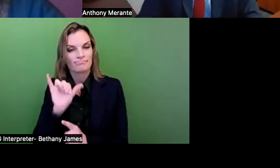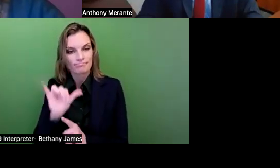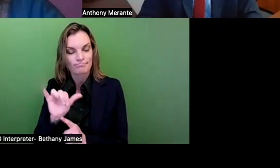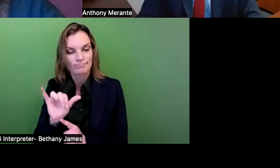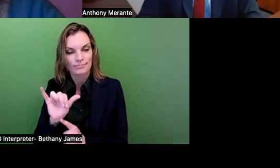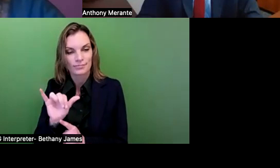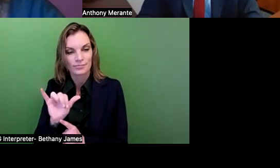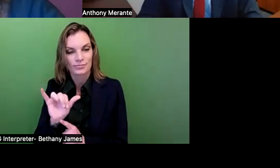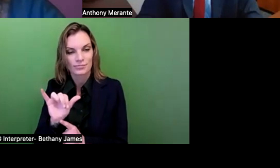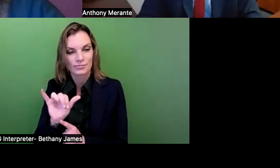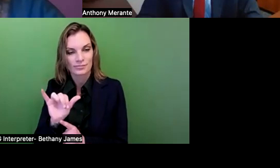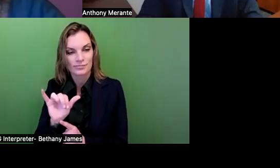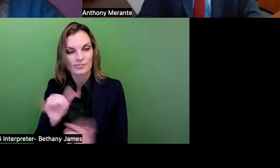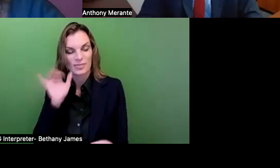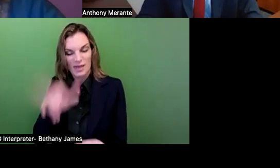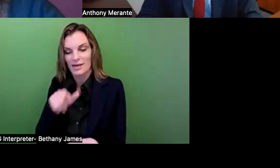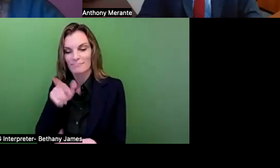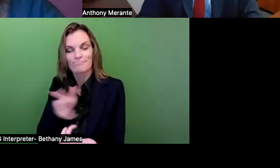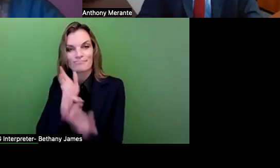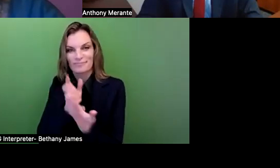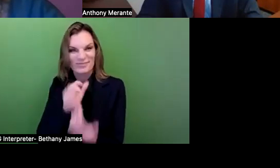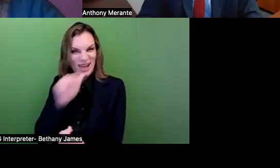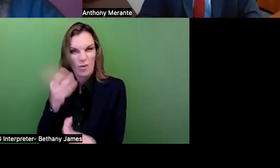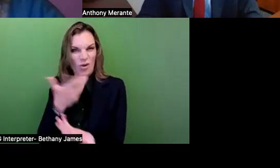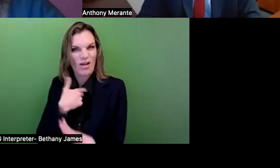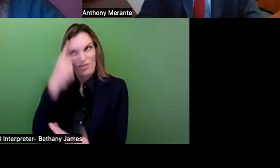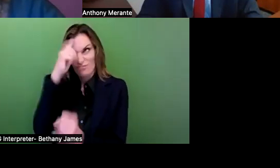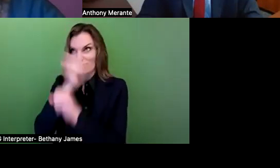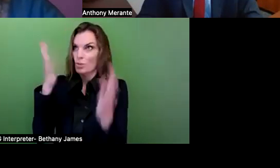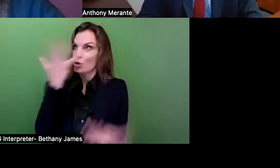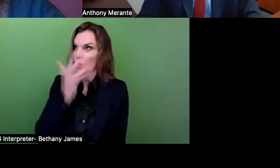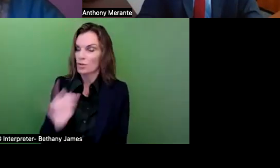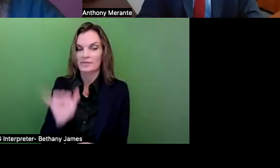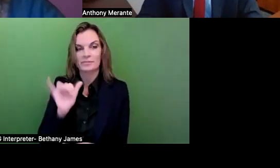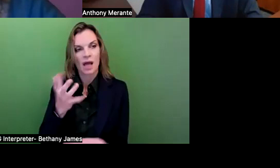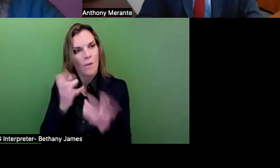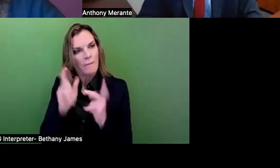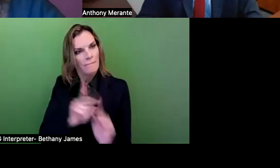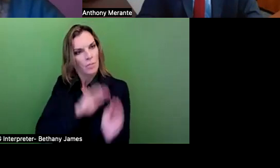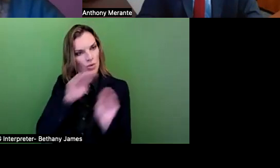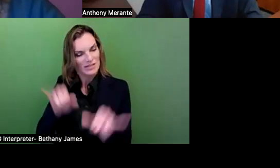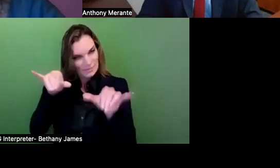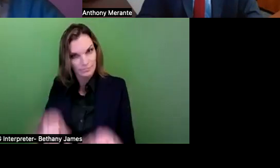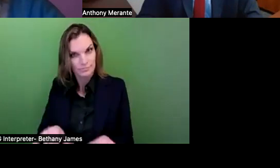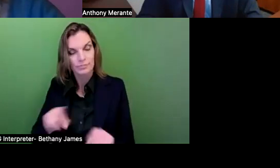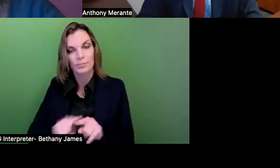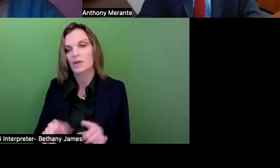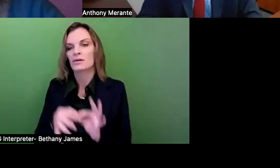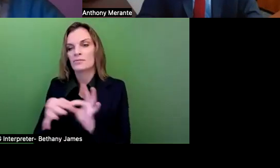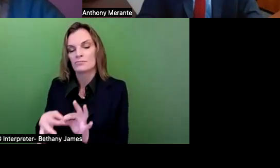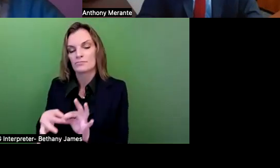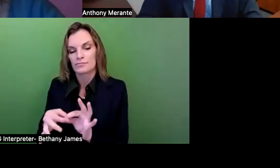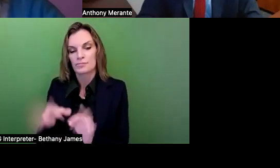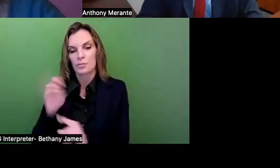not what exactly they wanted, and they're moving out. I want people to come to the city and be committed. Now, as far as the